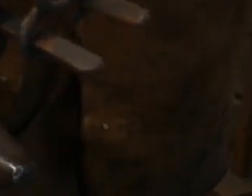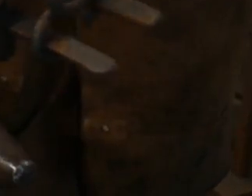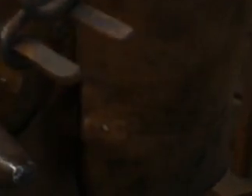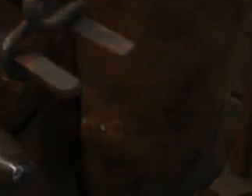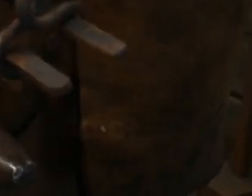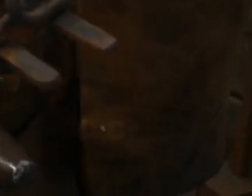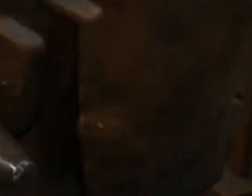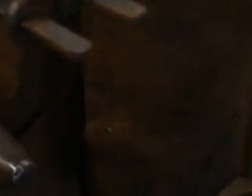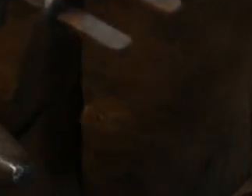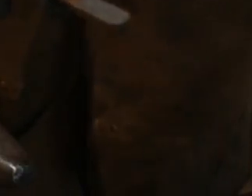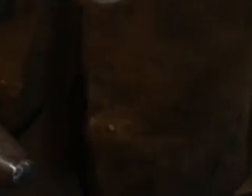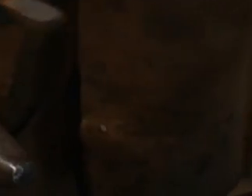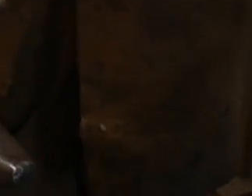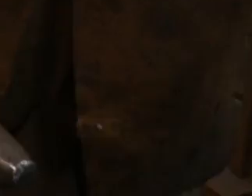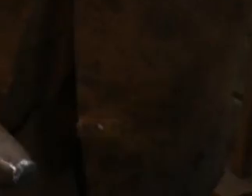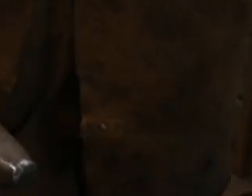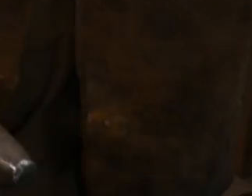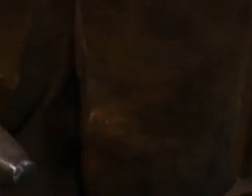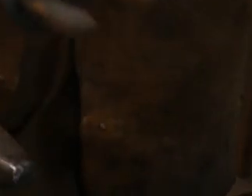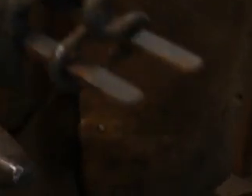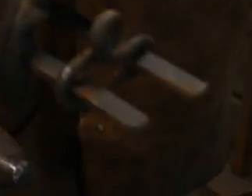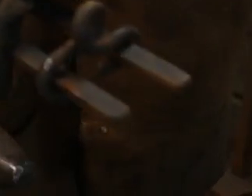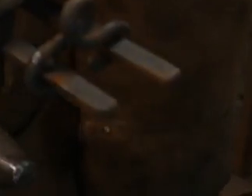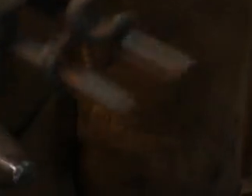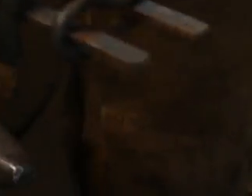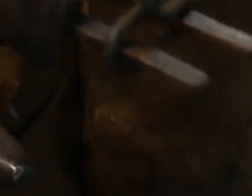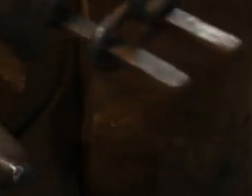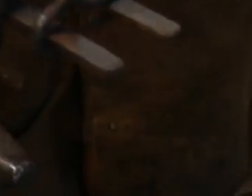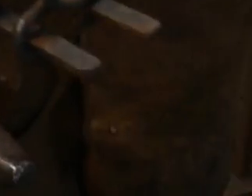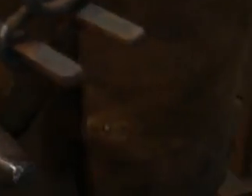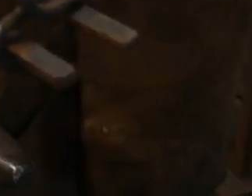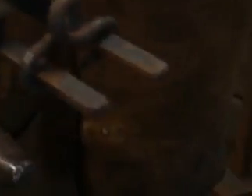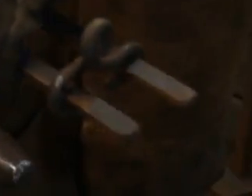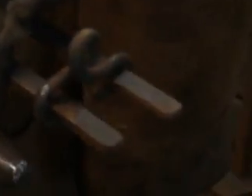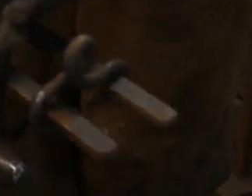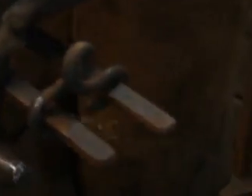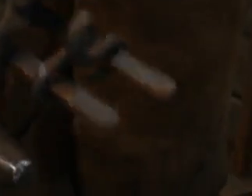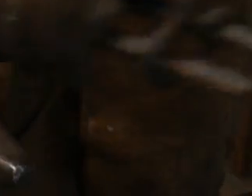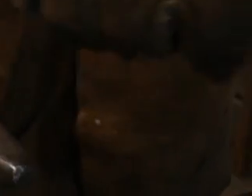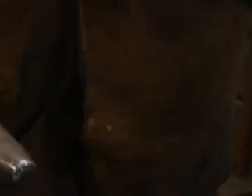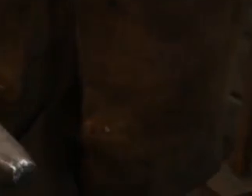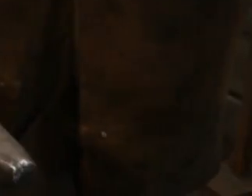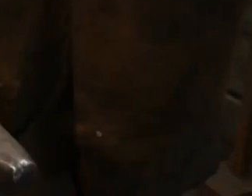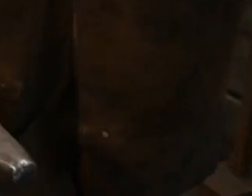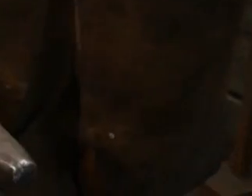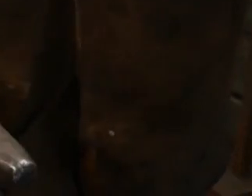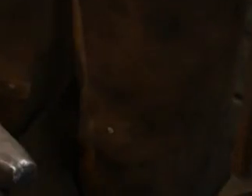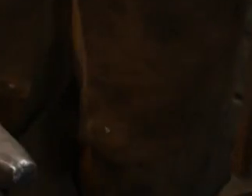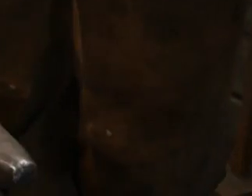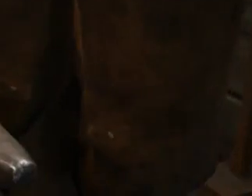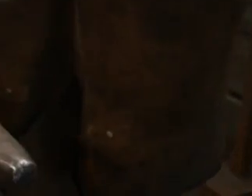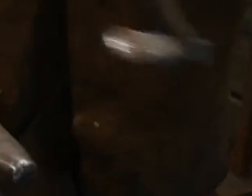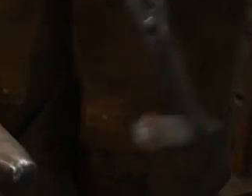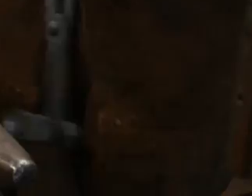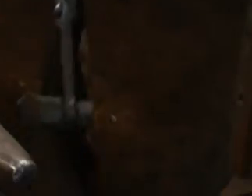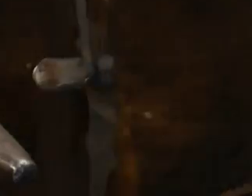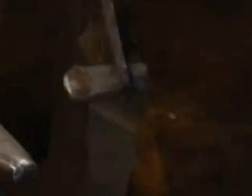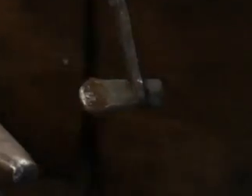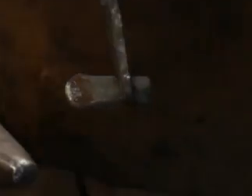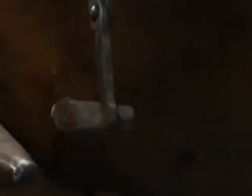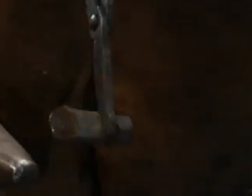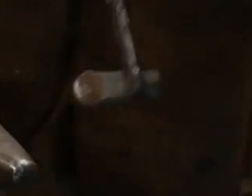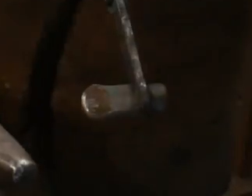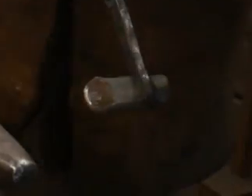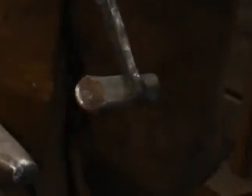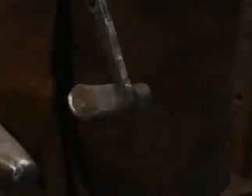Do this by myself, but wrought iron cuts real nice and easy, so this isn't